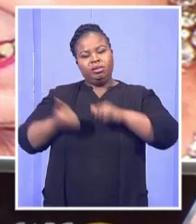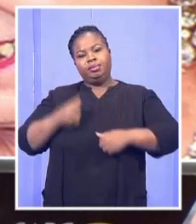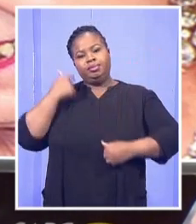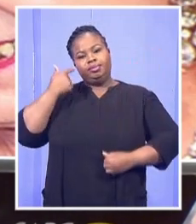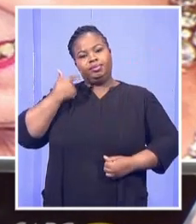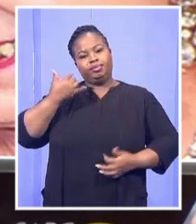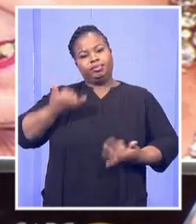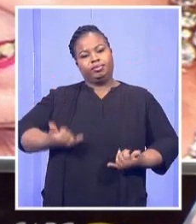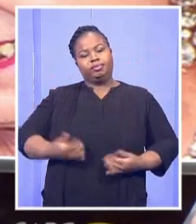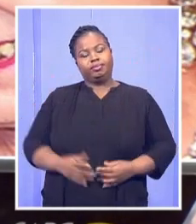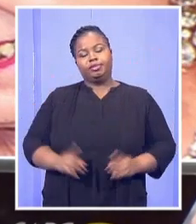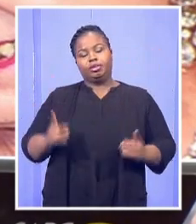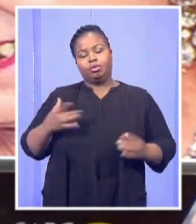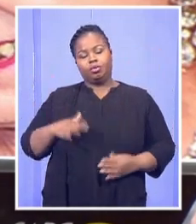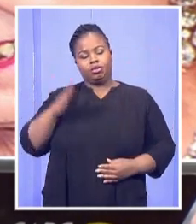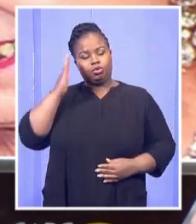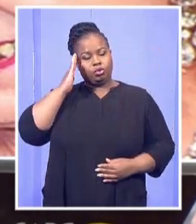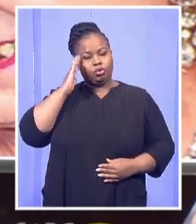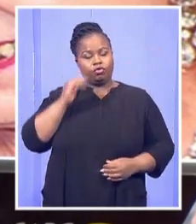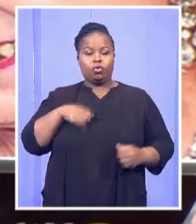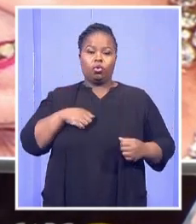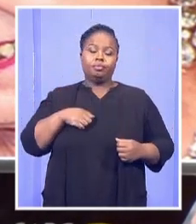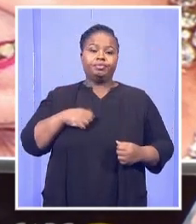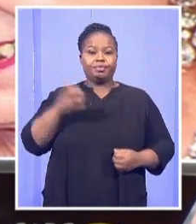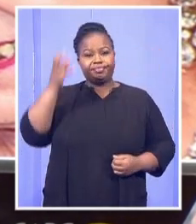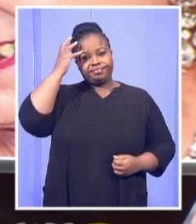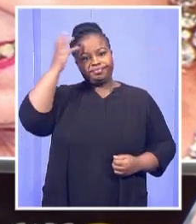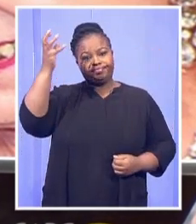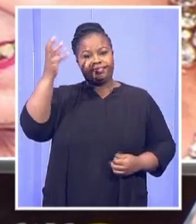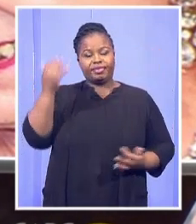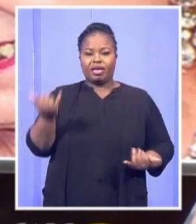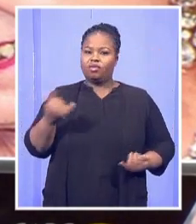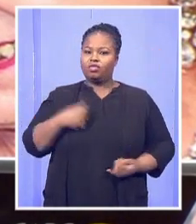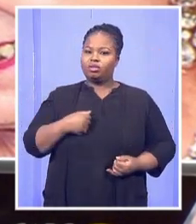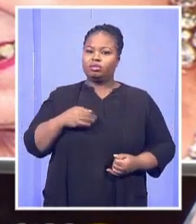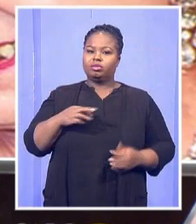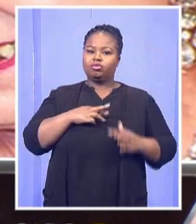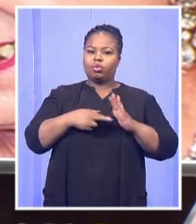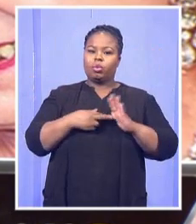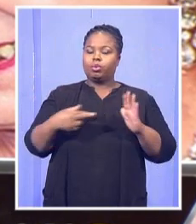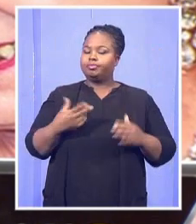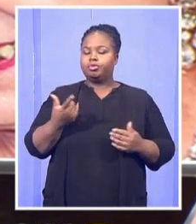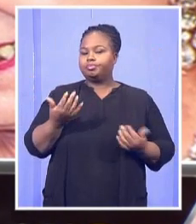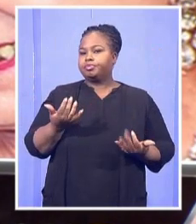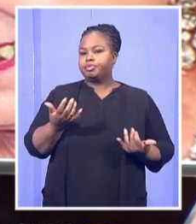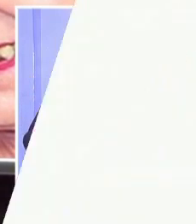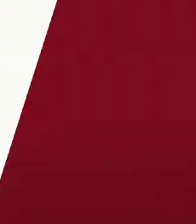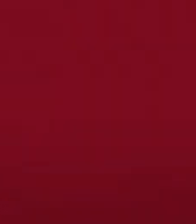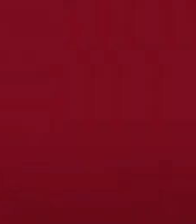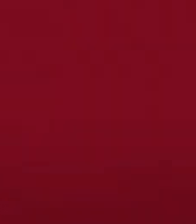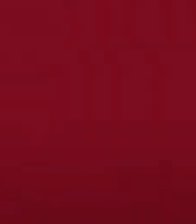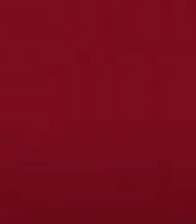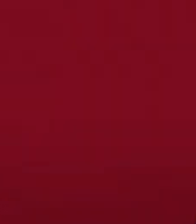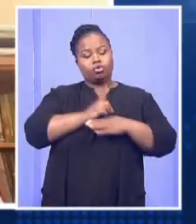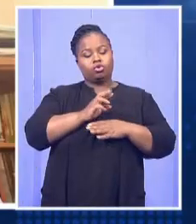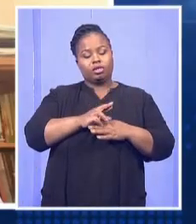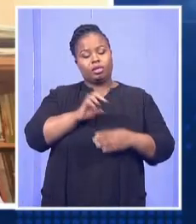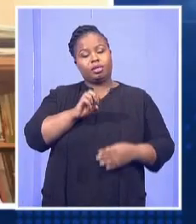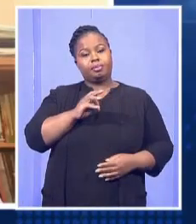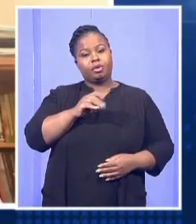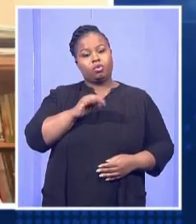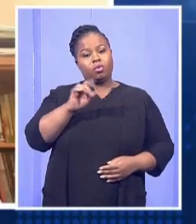But what is the role of monarchs, really, in today's world? Well, to discuss this, we are now joined by Dr Emmanuel Matambo,